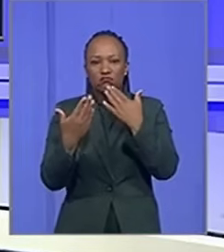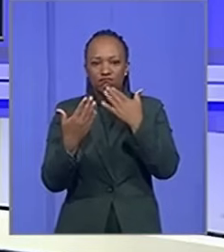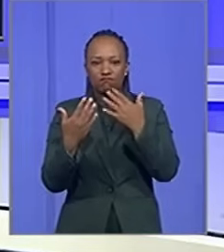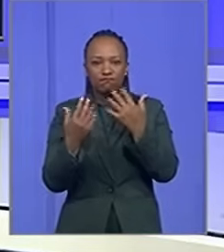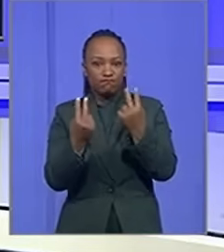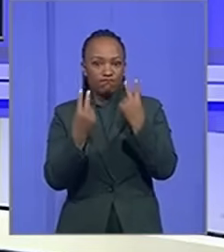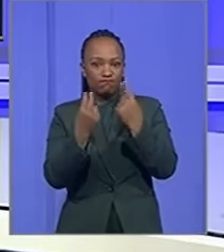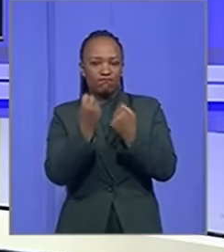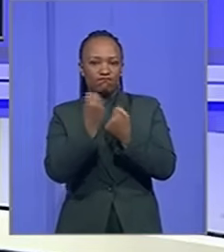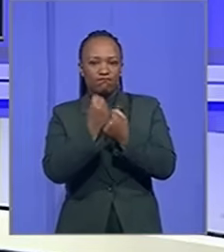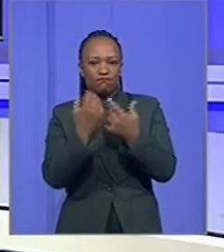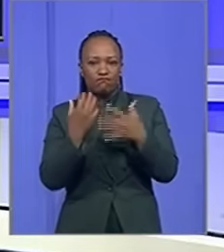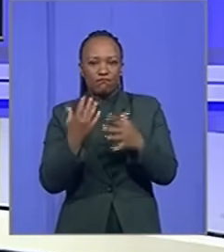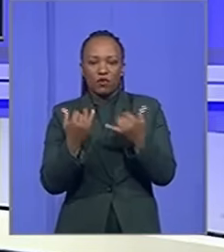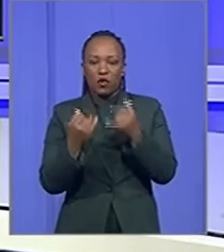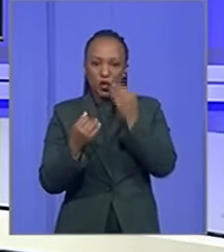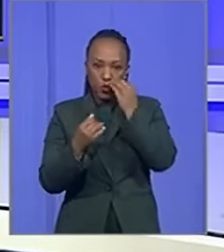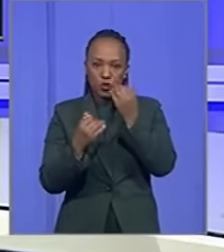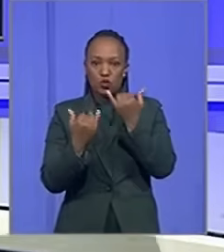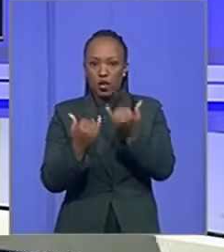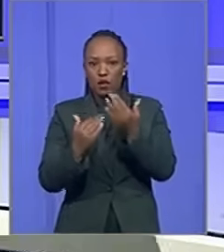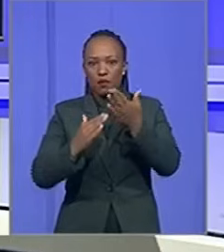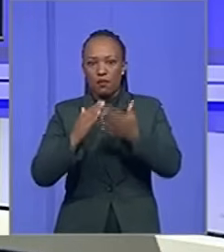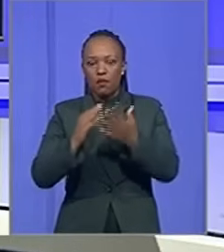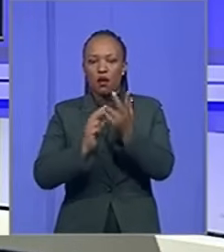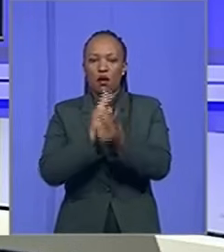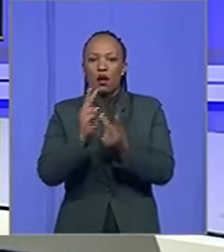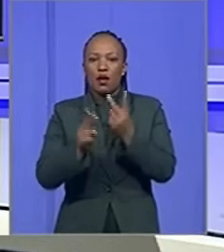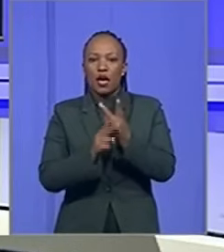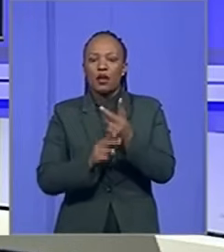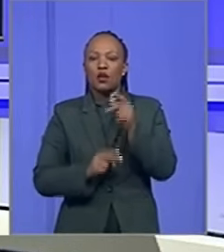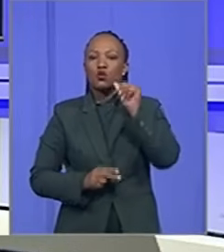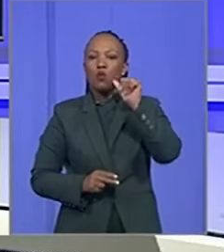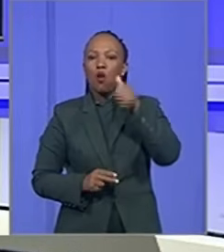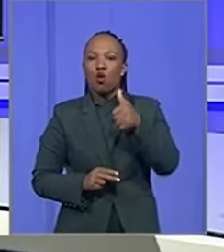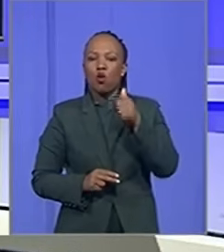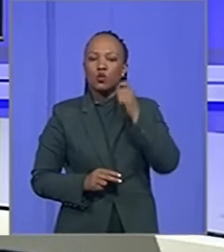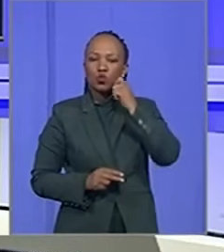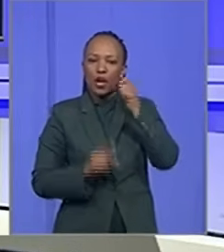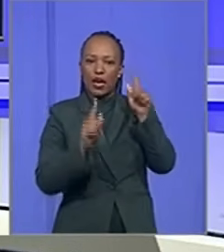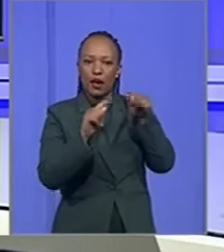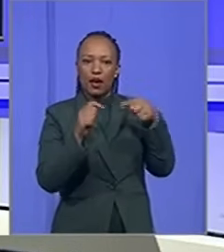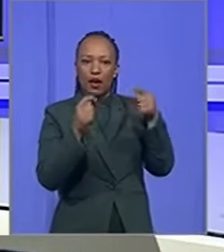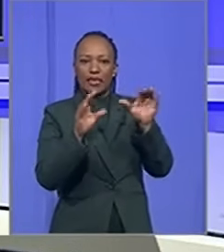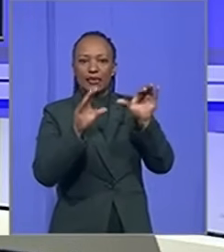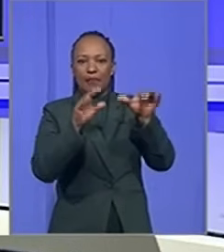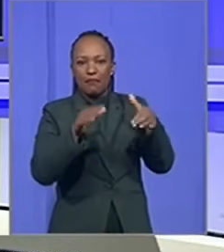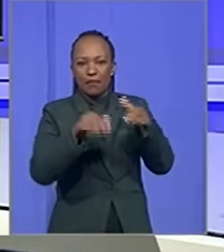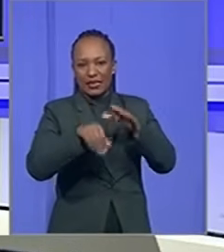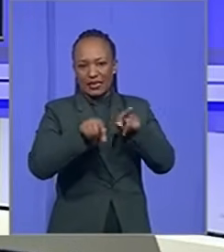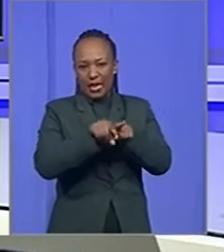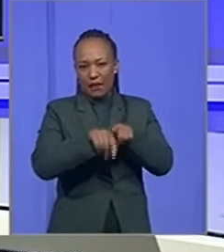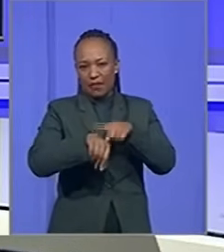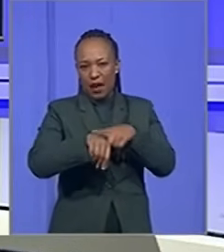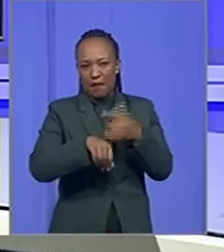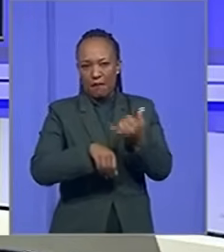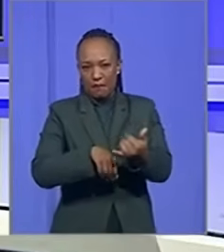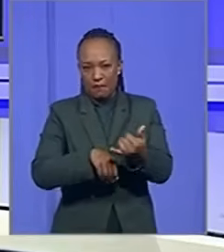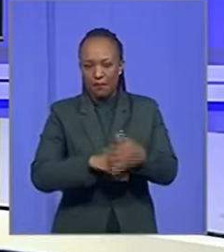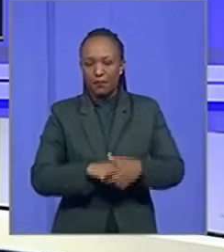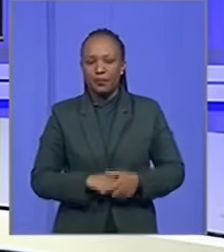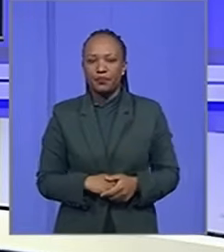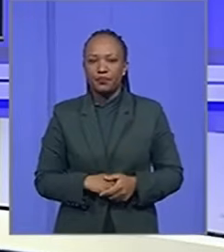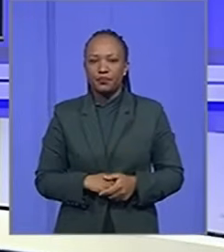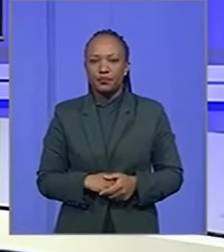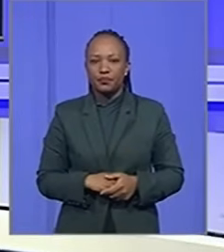ya hao Mui ka jeno ditaba tsena di fella mona kopana le moifo wa rona wa ditaba tsa Setswana hosane ka yona nako ena di fumita ngwa latela ka tsa bolipi.